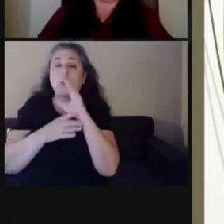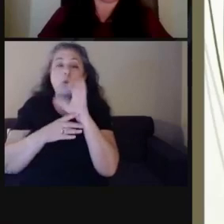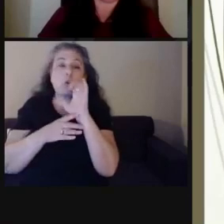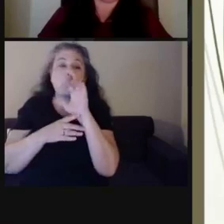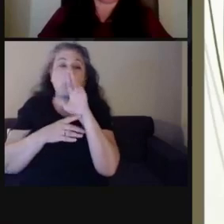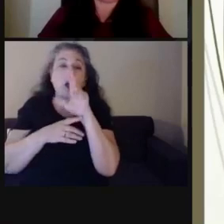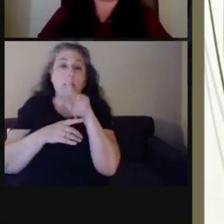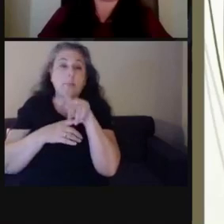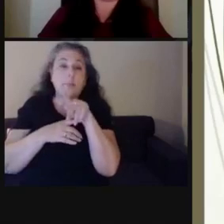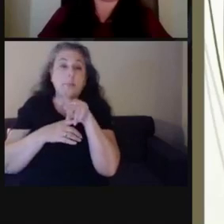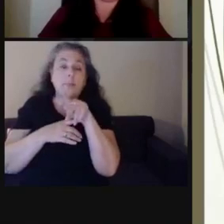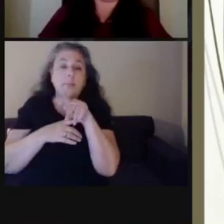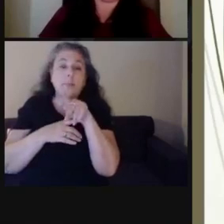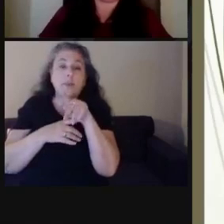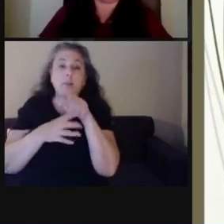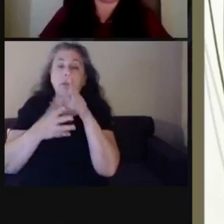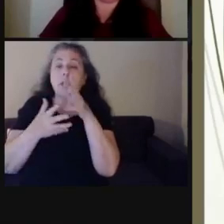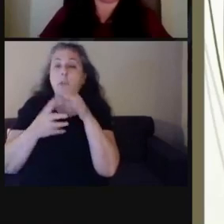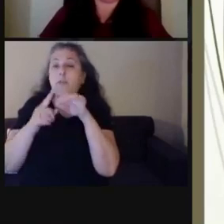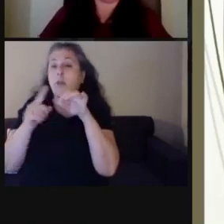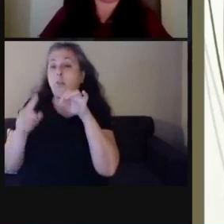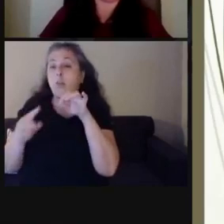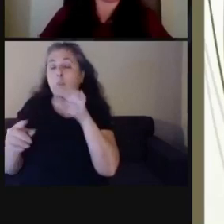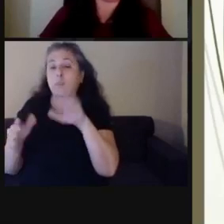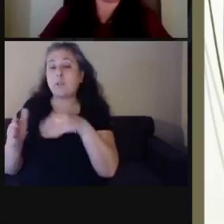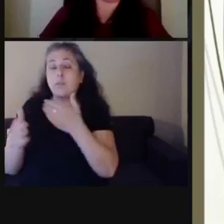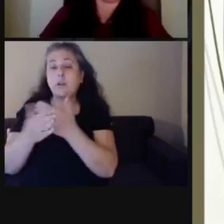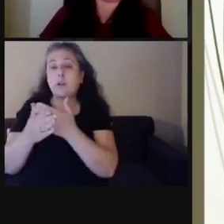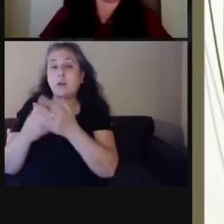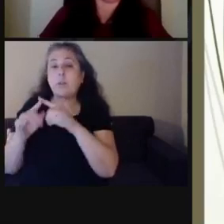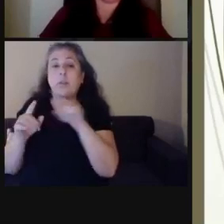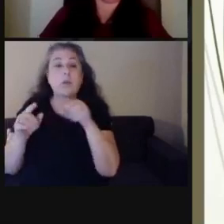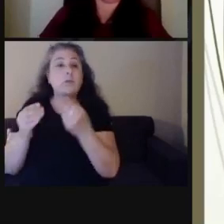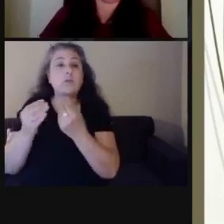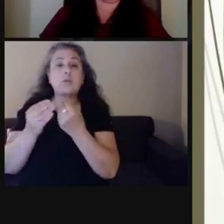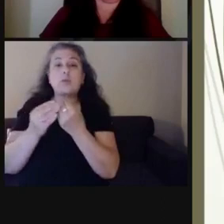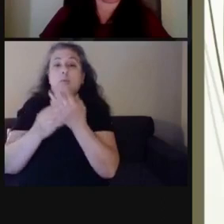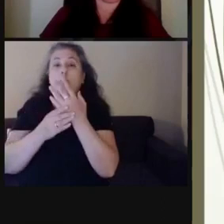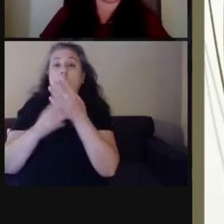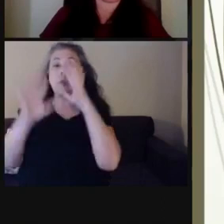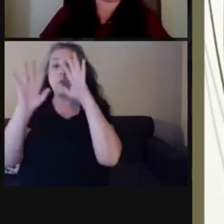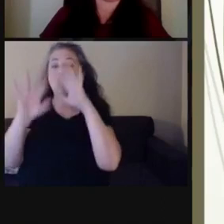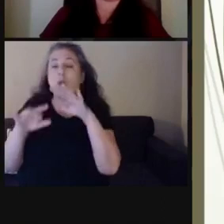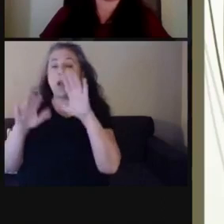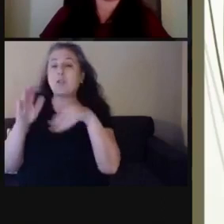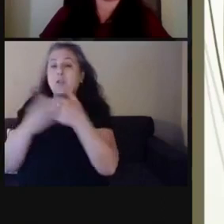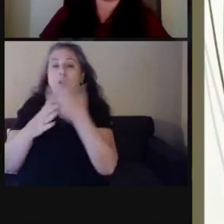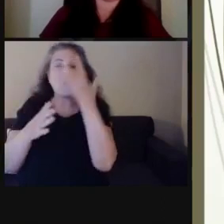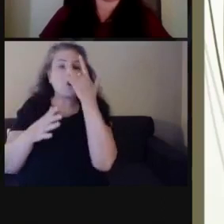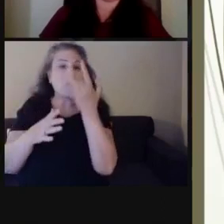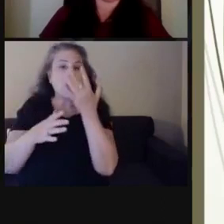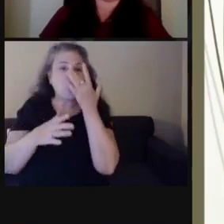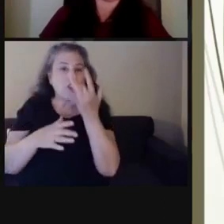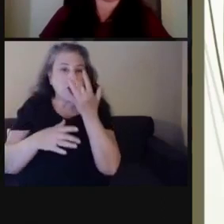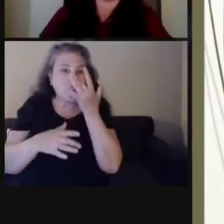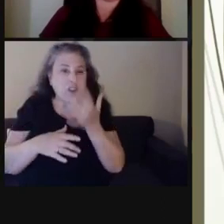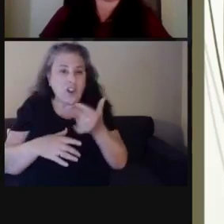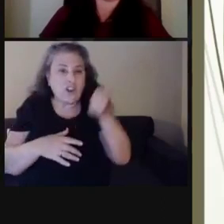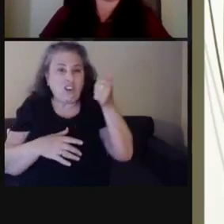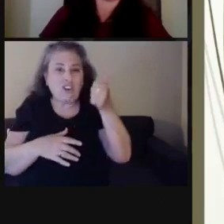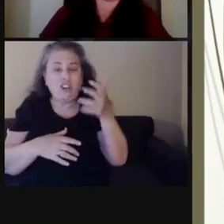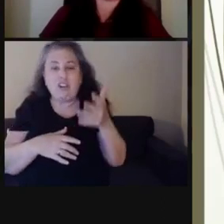and after the thunders have come, but those spring rains are coming earlier and earlier. And